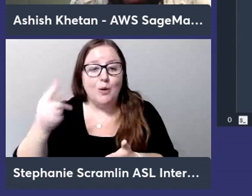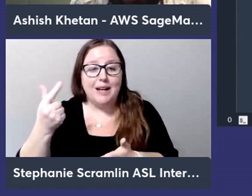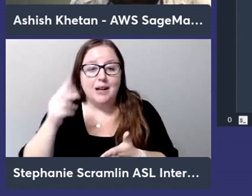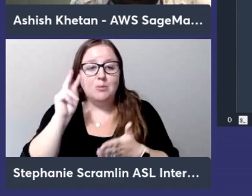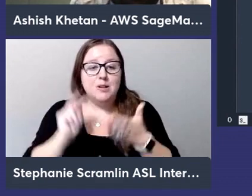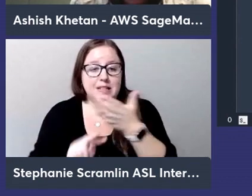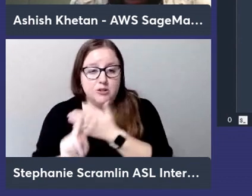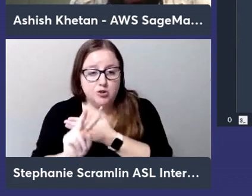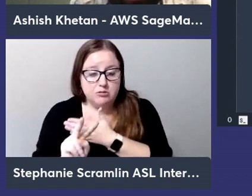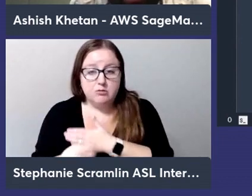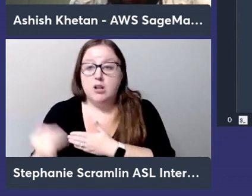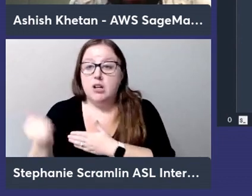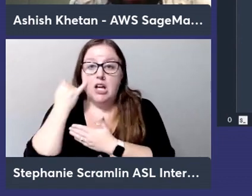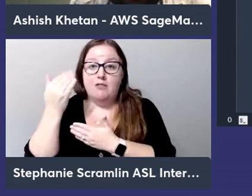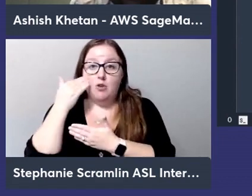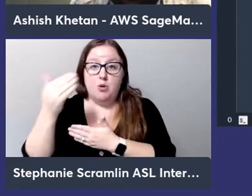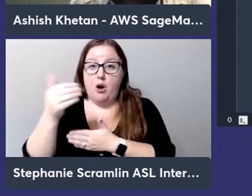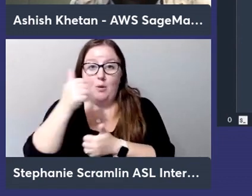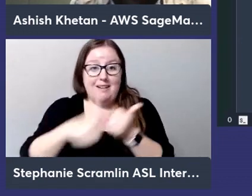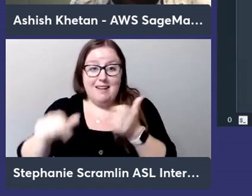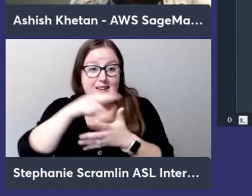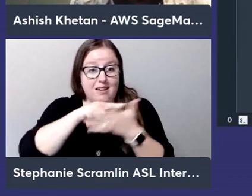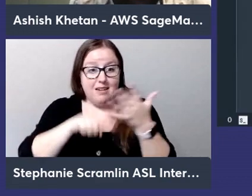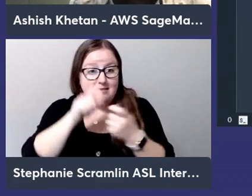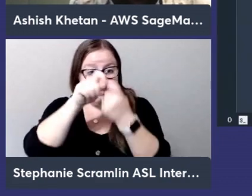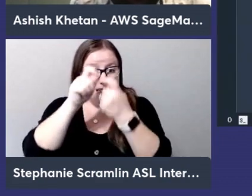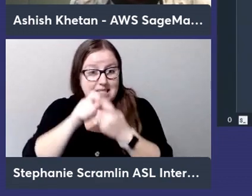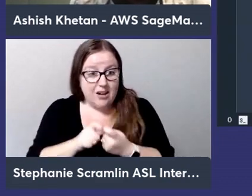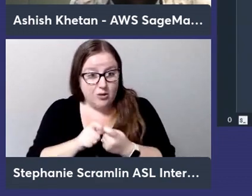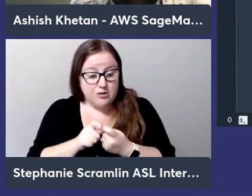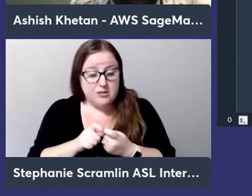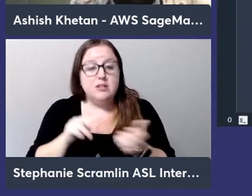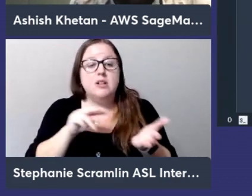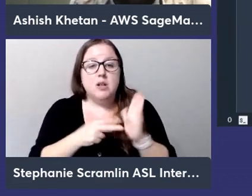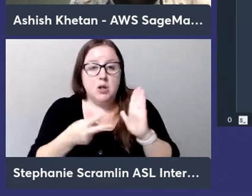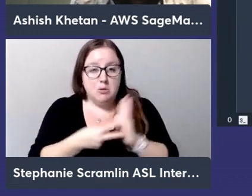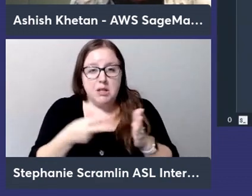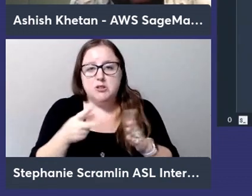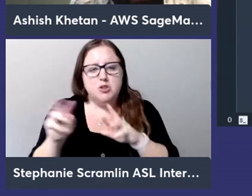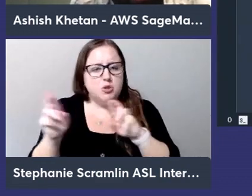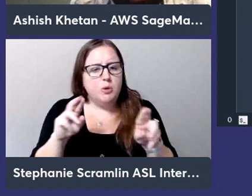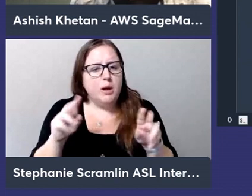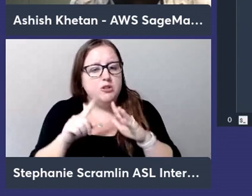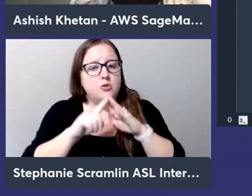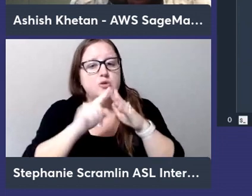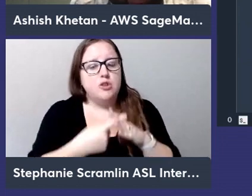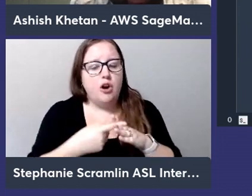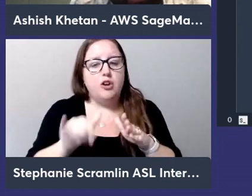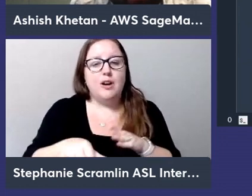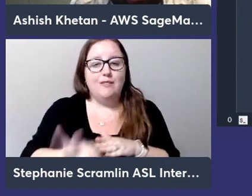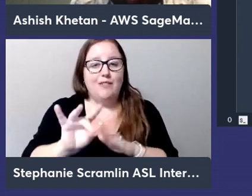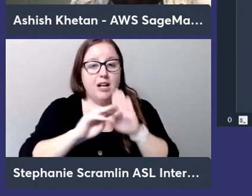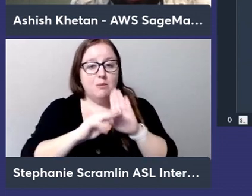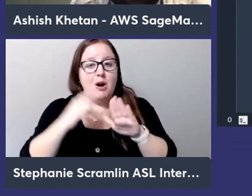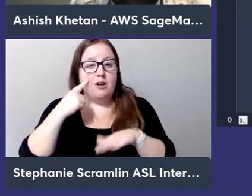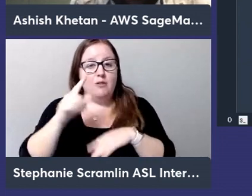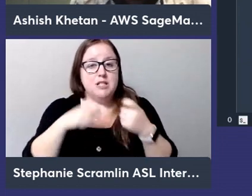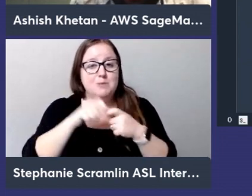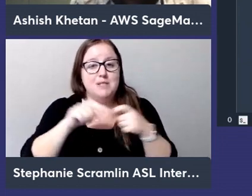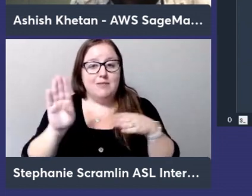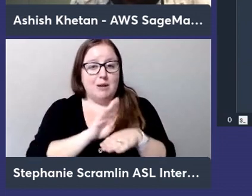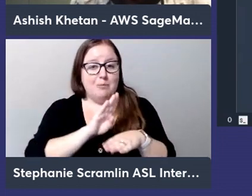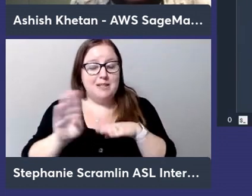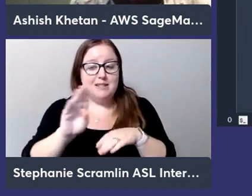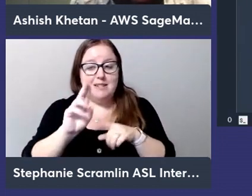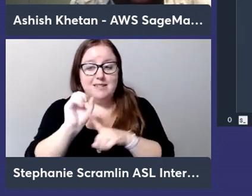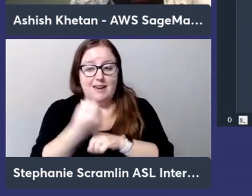as long as you know any of these details, then that's it. You come to Jumpstart, you can find a model for your particular business case,